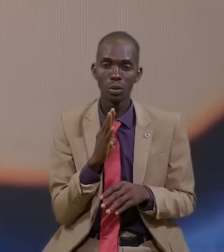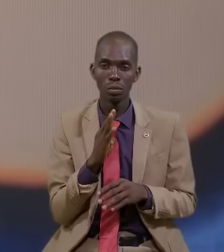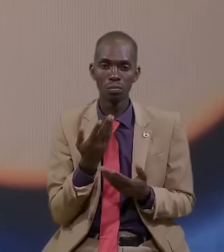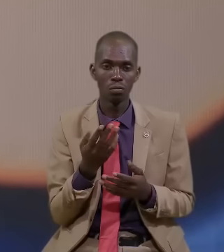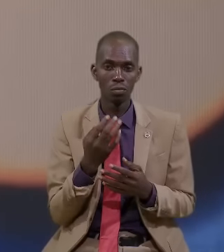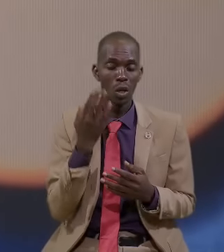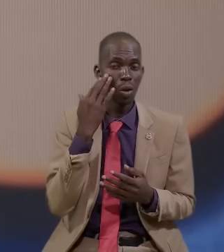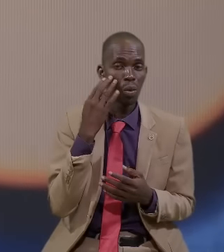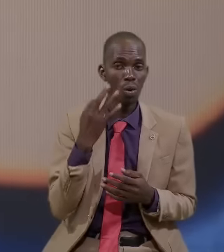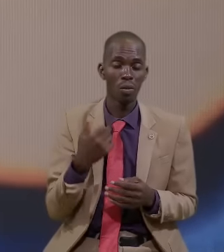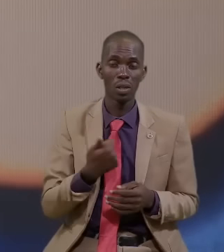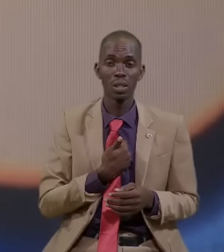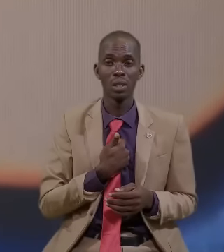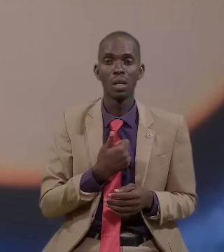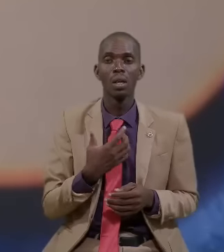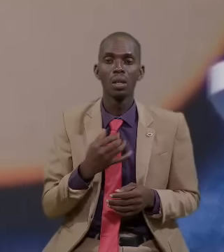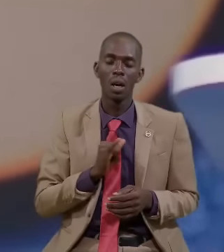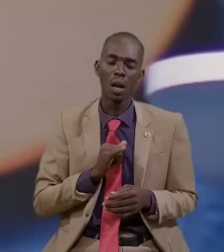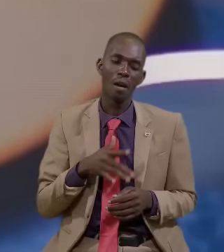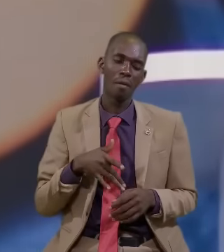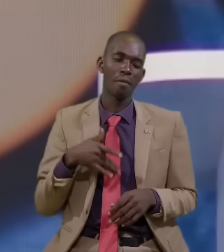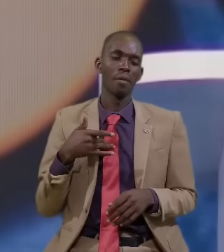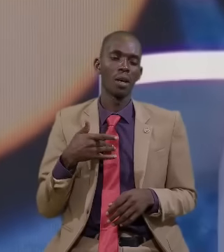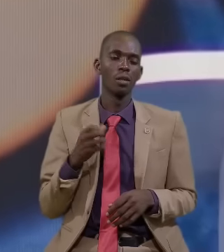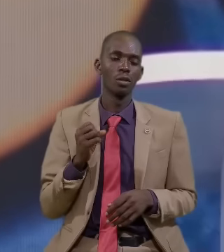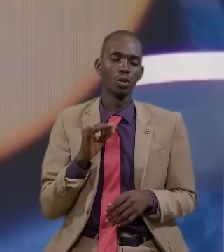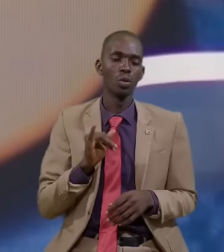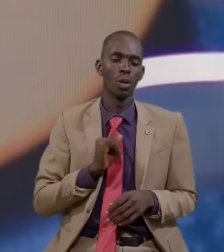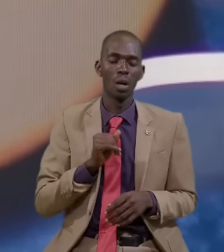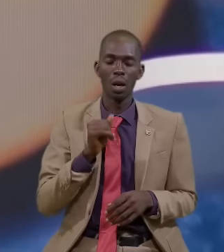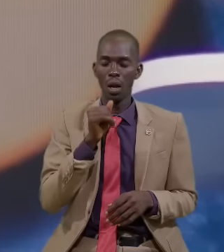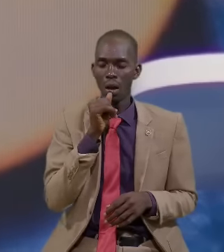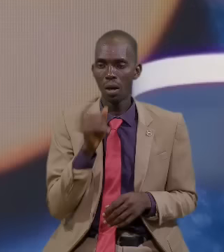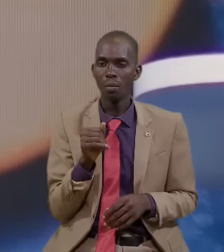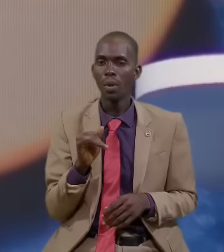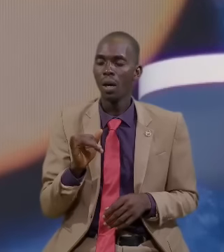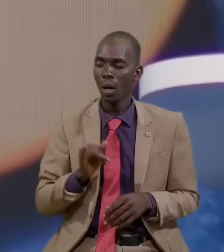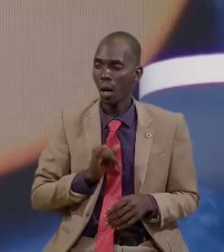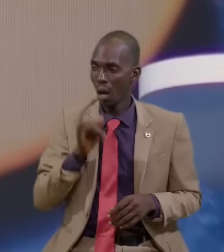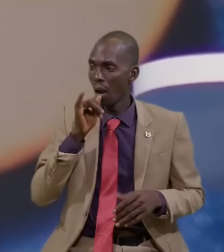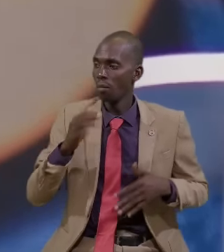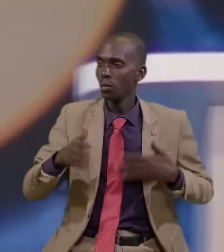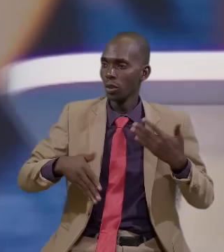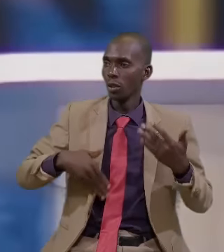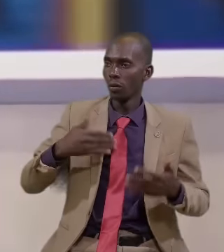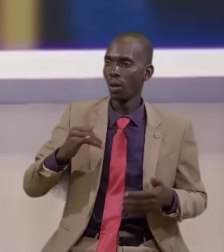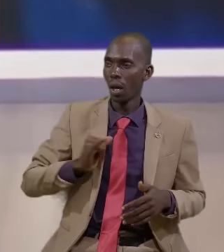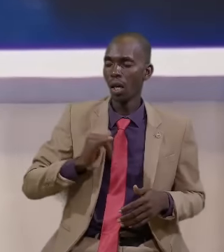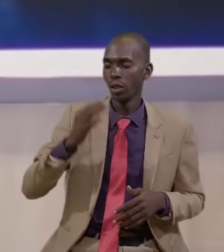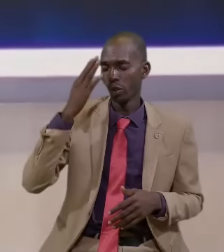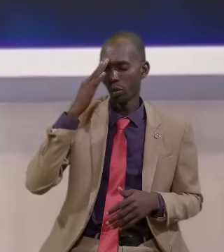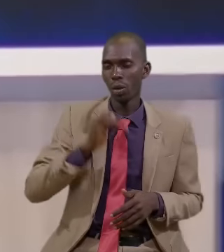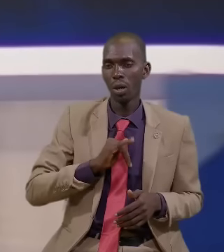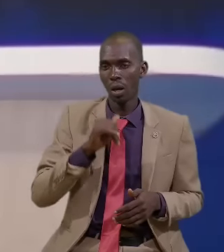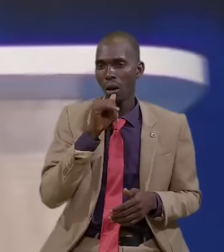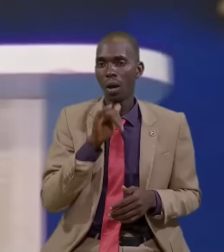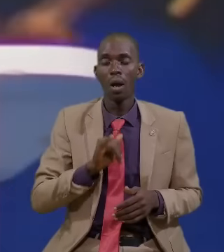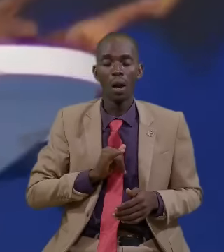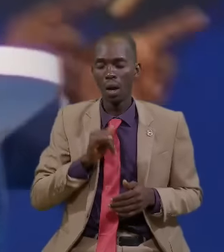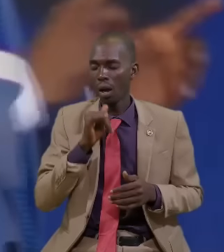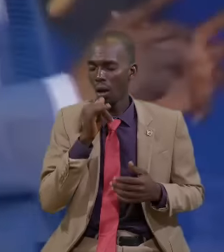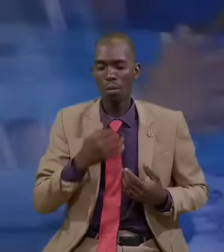I know I am. I'm joyful, so I know I am. I'm excited. It's